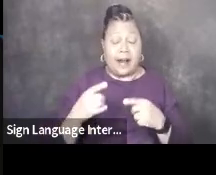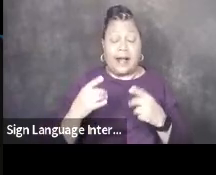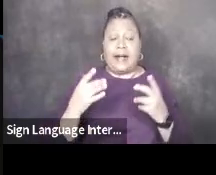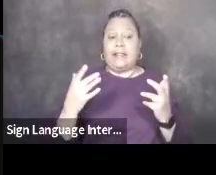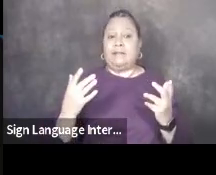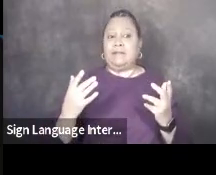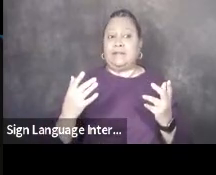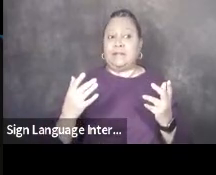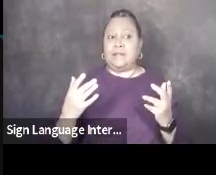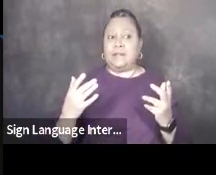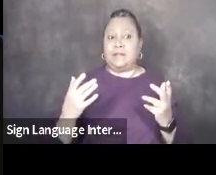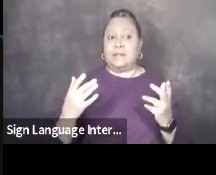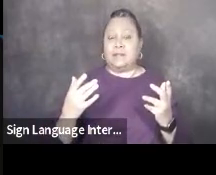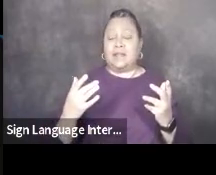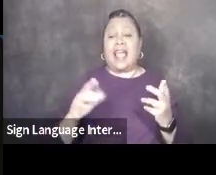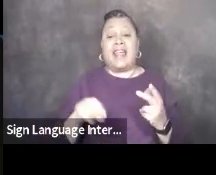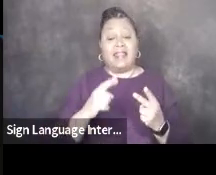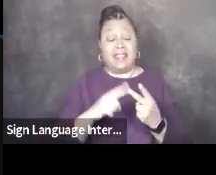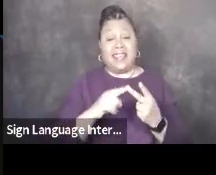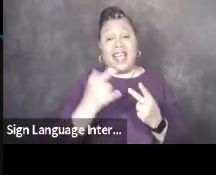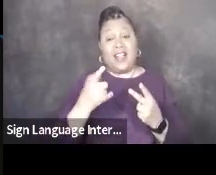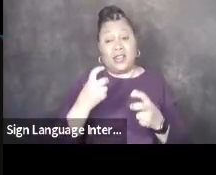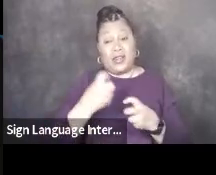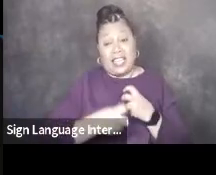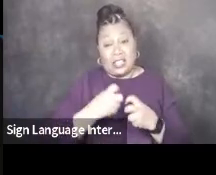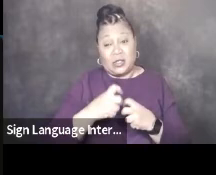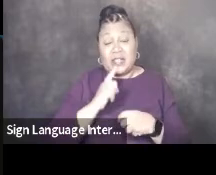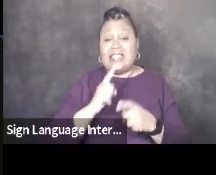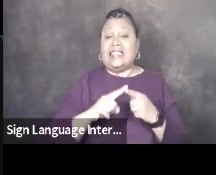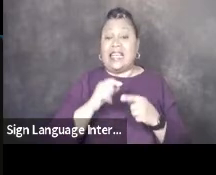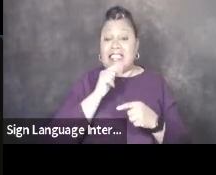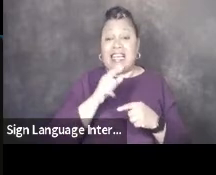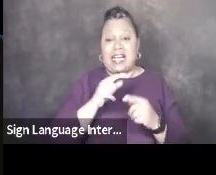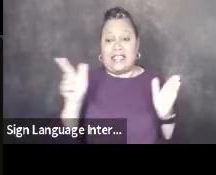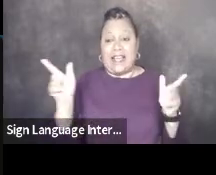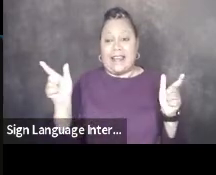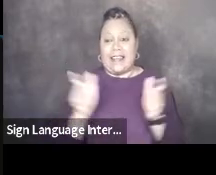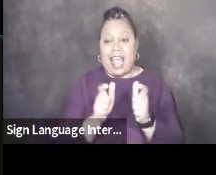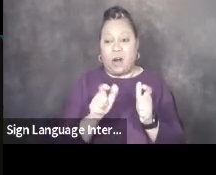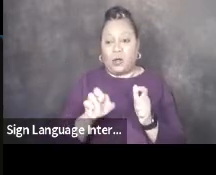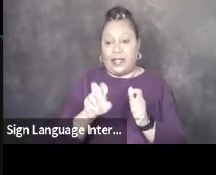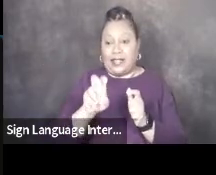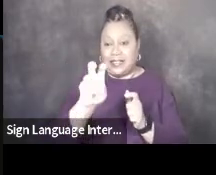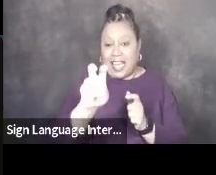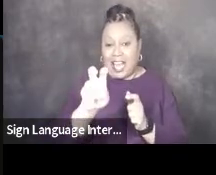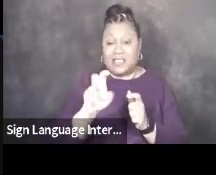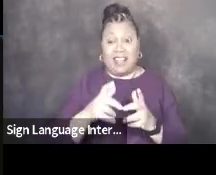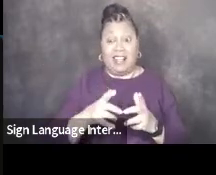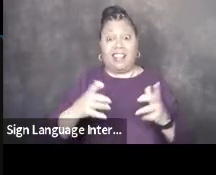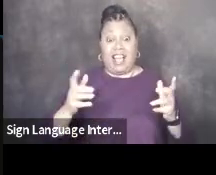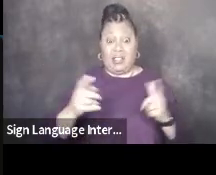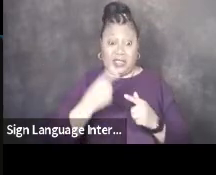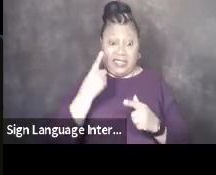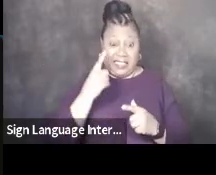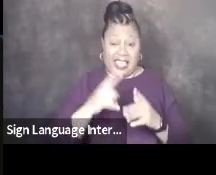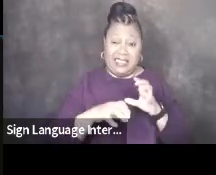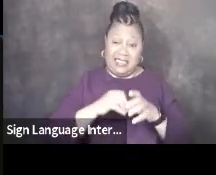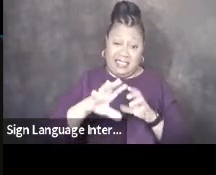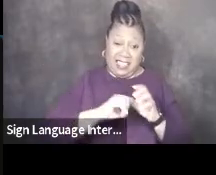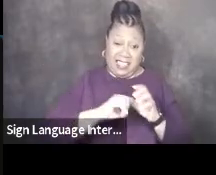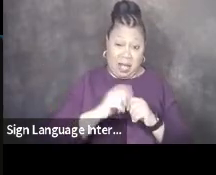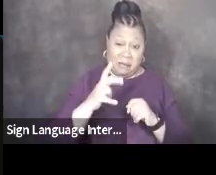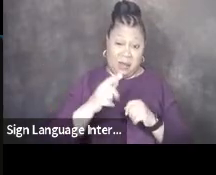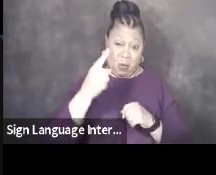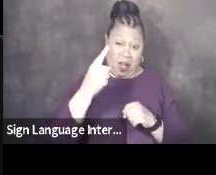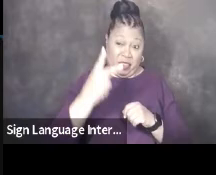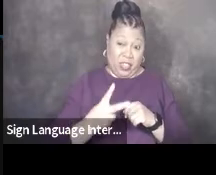And the other issue here is it does narrow the stair considerably. You can see here it takes about maybe a